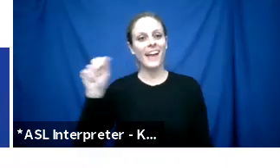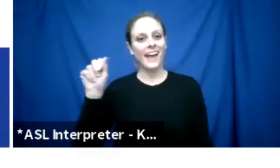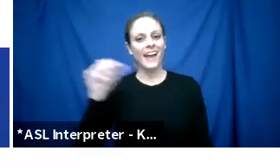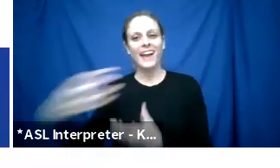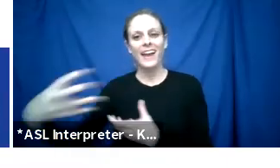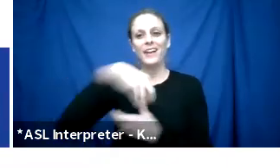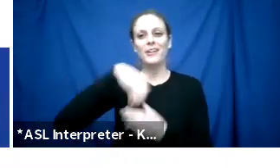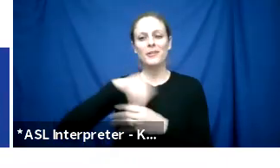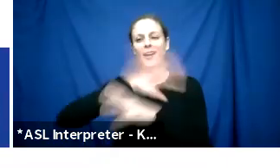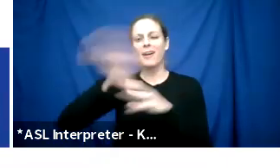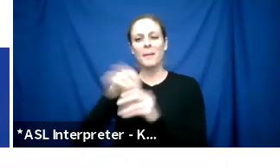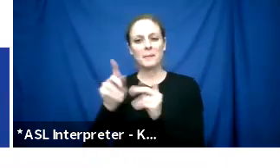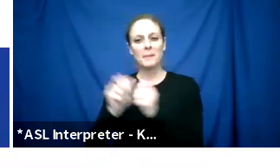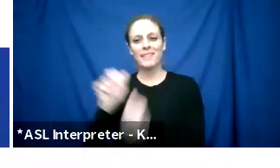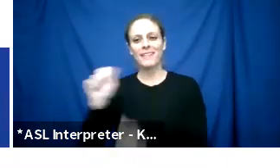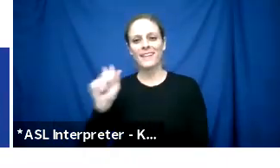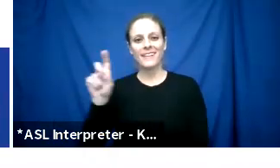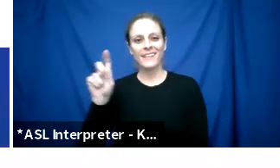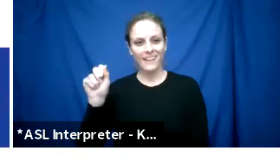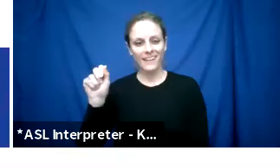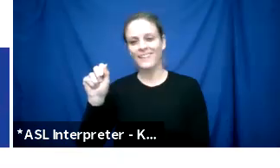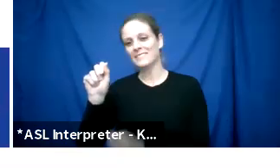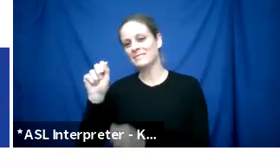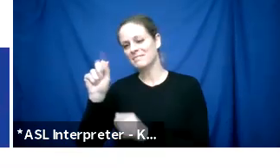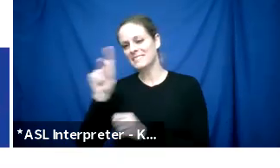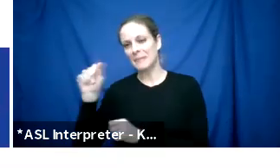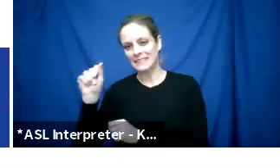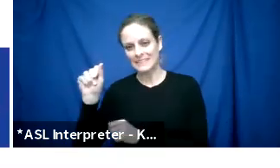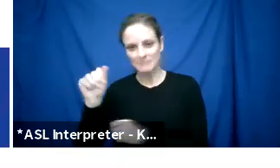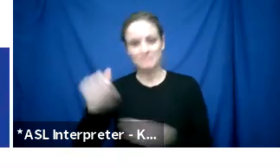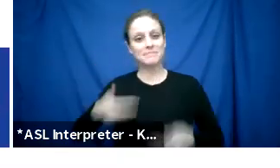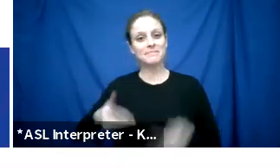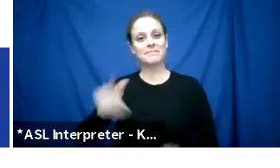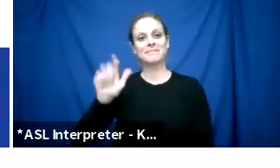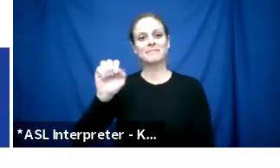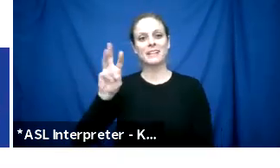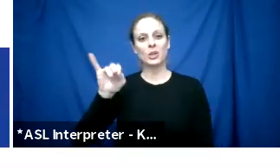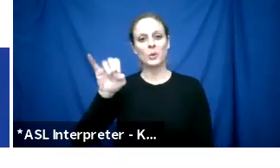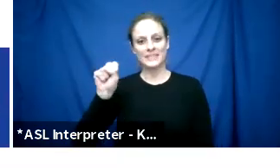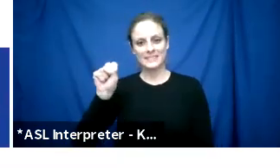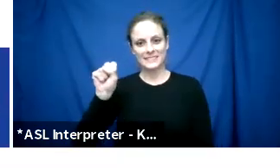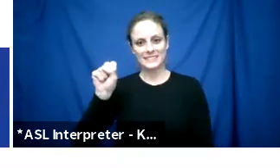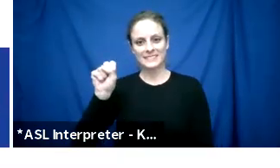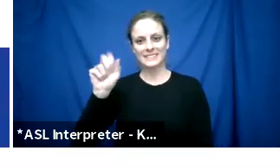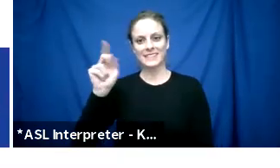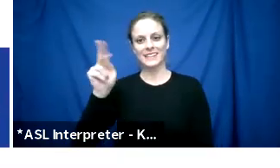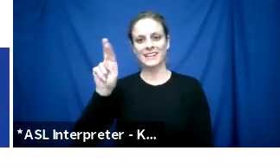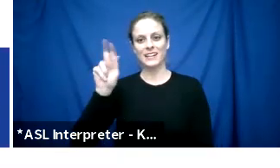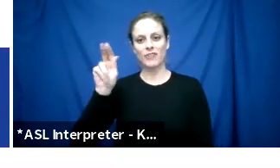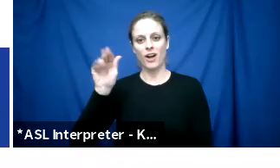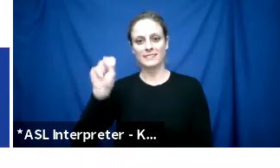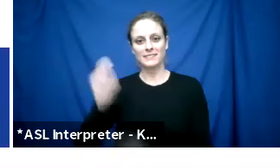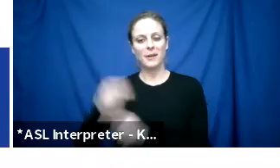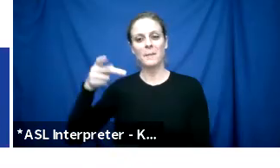from the Pacific ADA Center, your moderator for this series. This series of webinars is brought to you by the Pacific